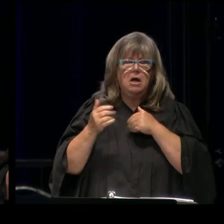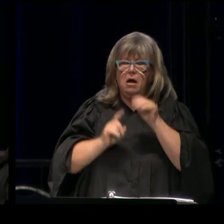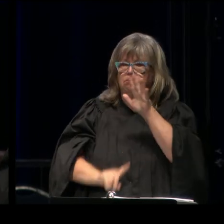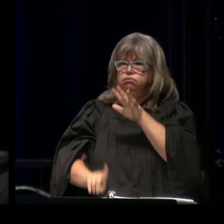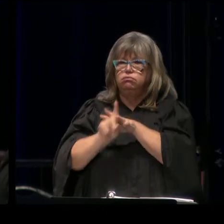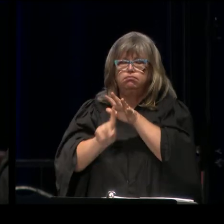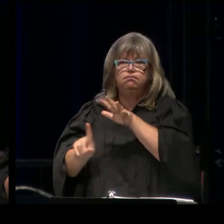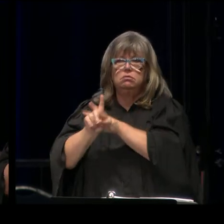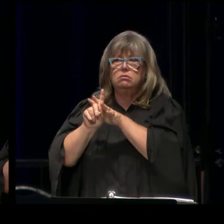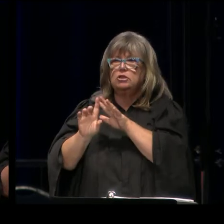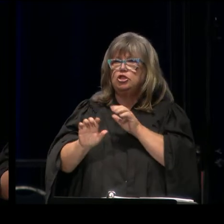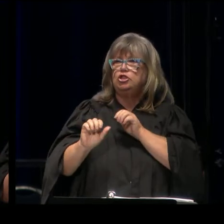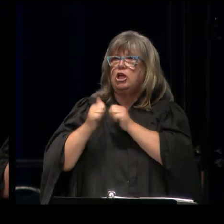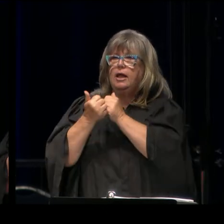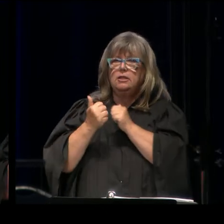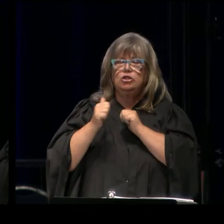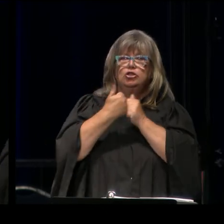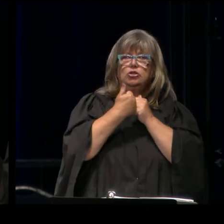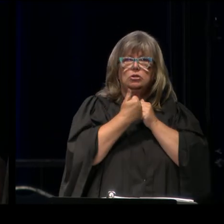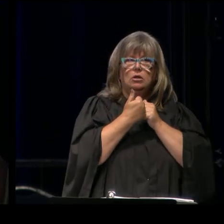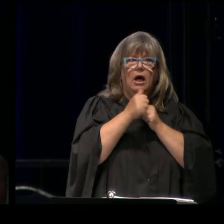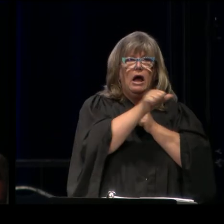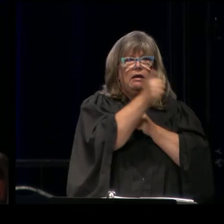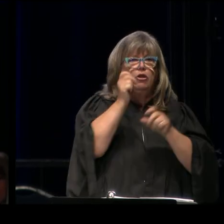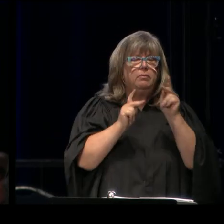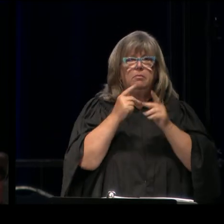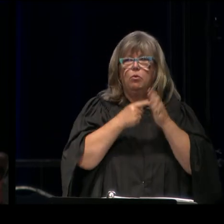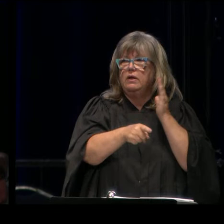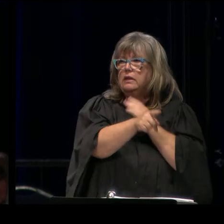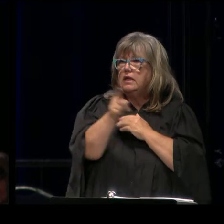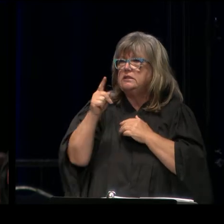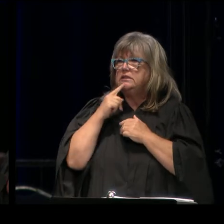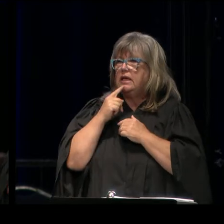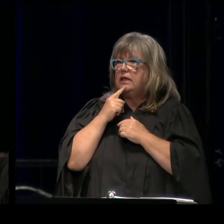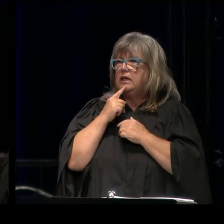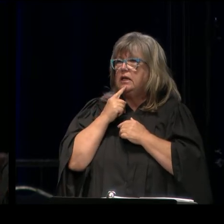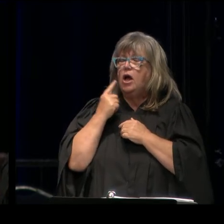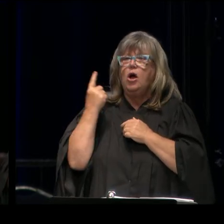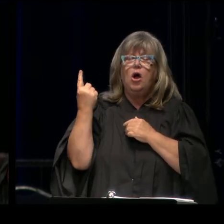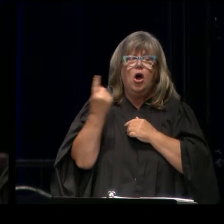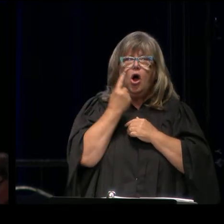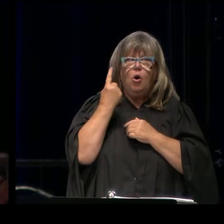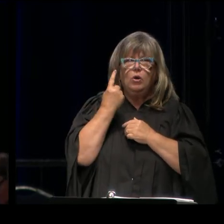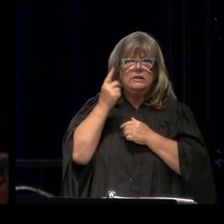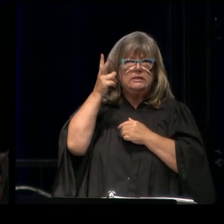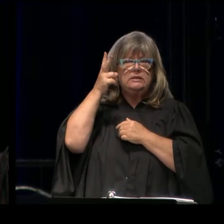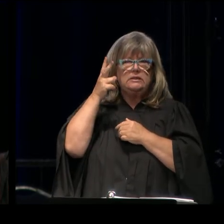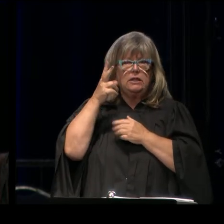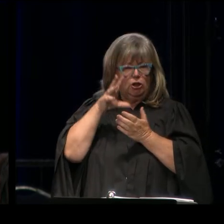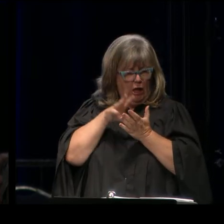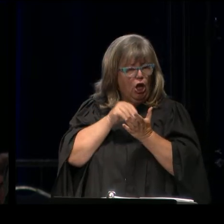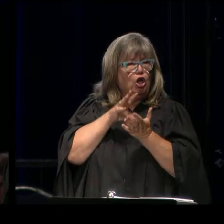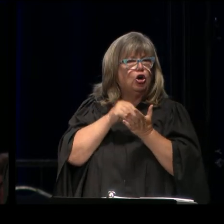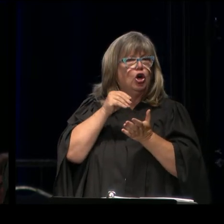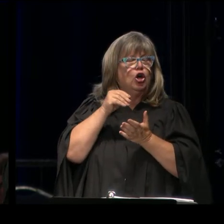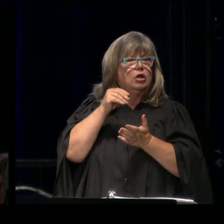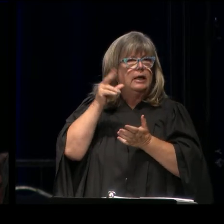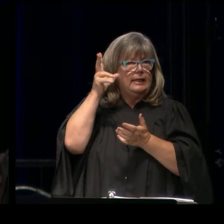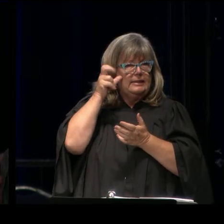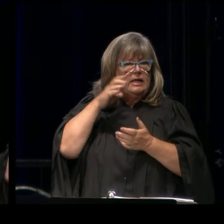and others to say. I learned always to listen to my inner voice and follow what it